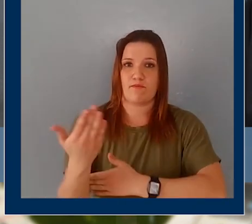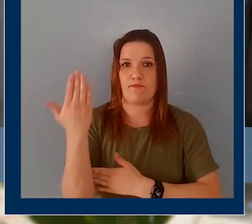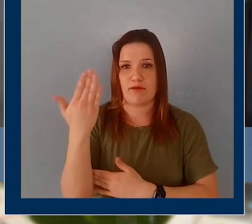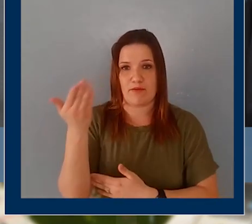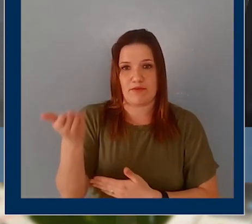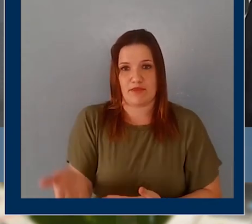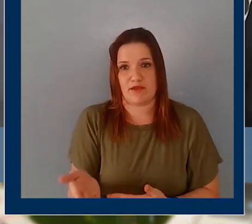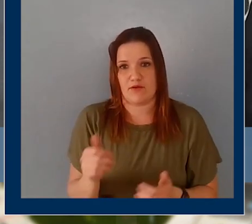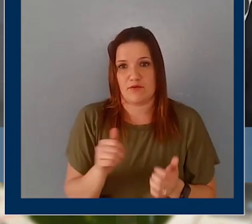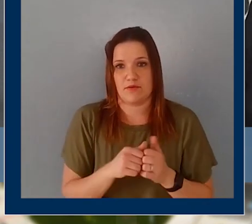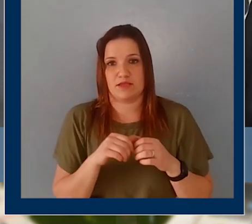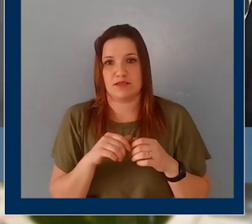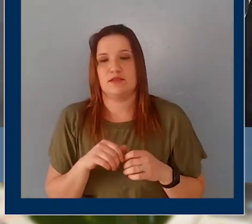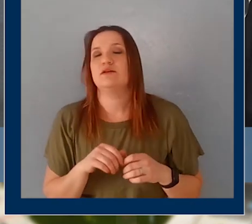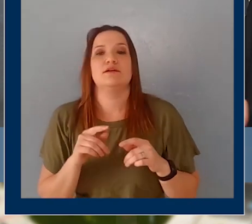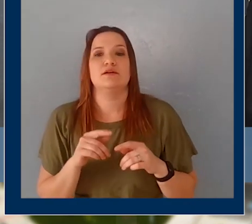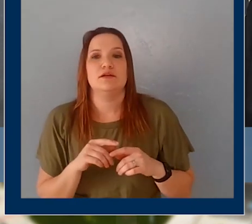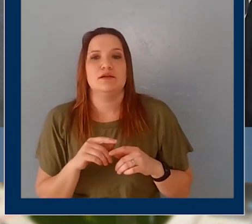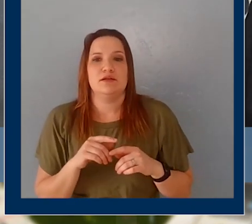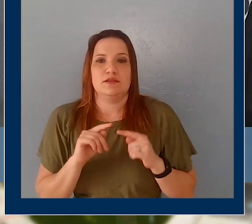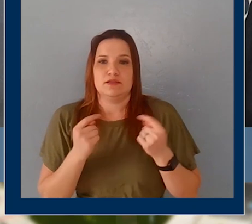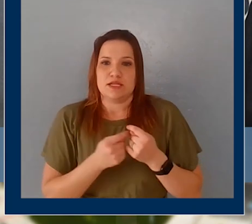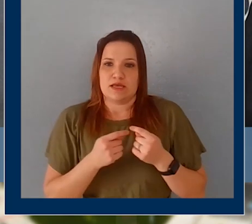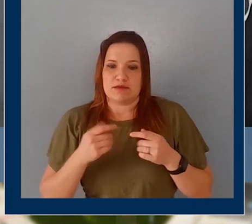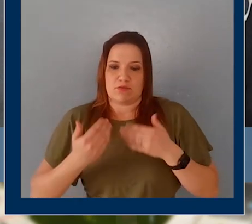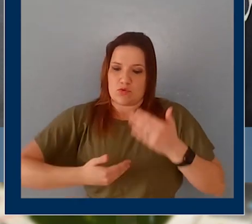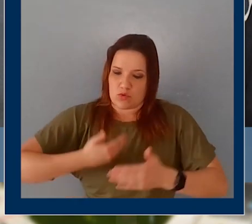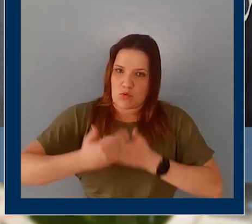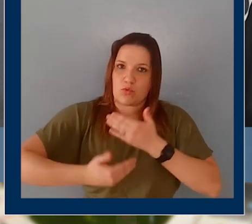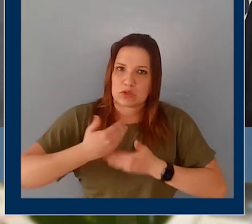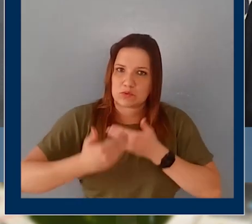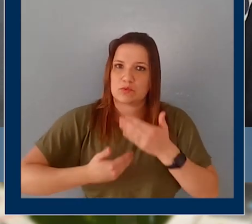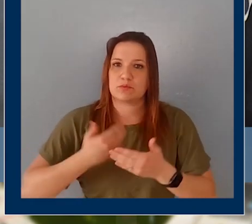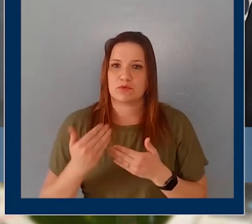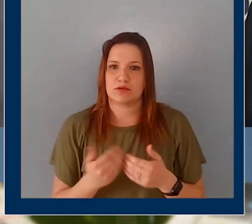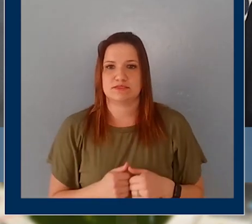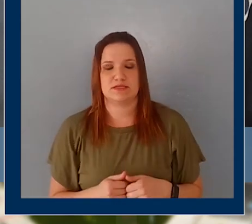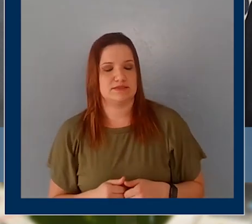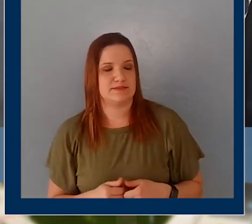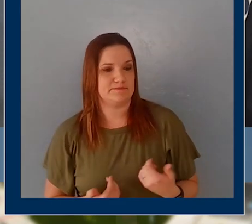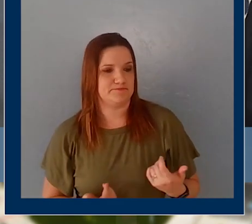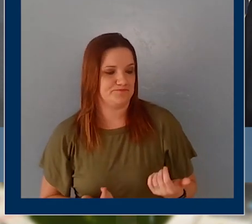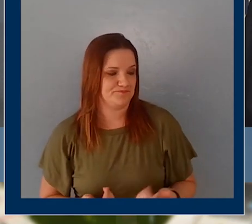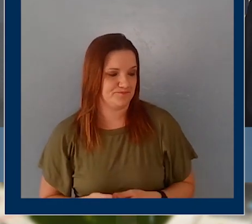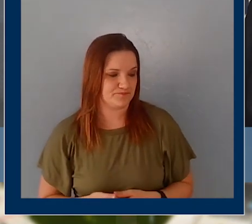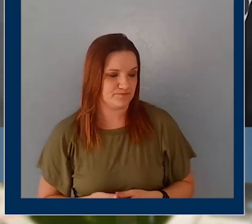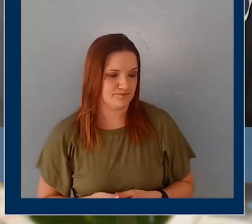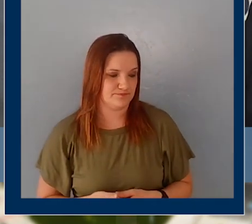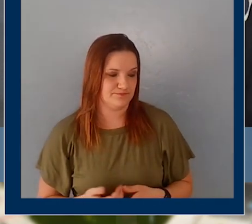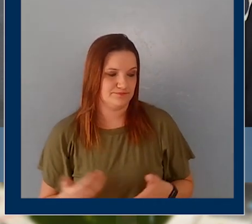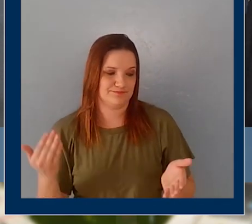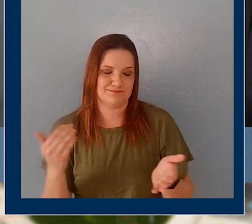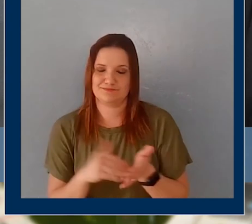never get there. Again, and that's opening up, spaces that we'd never think to use for patient care. But again, having